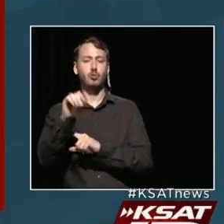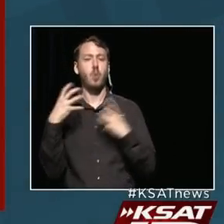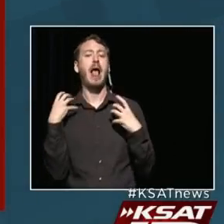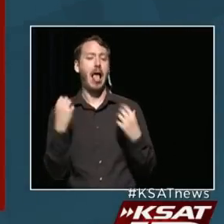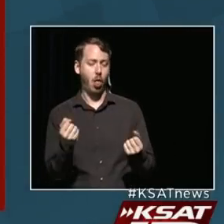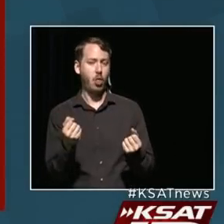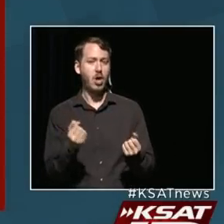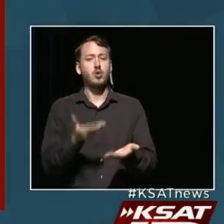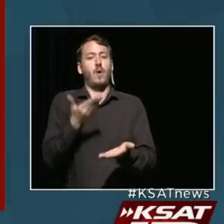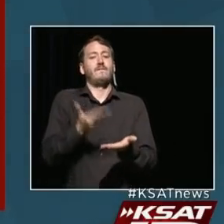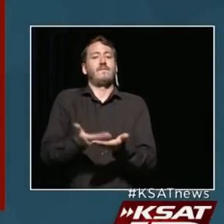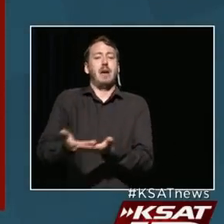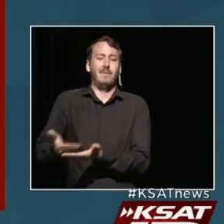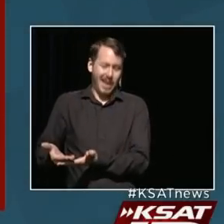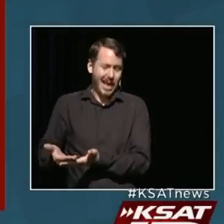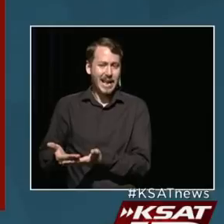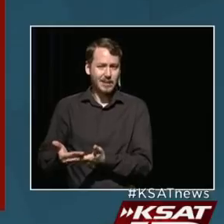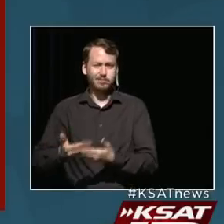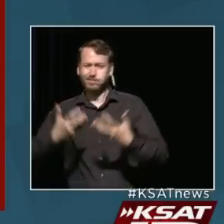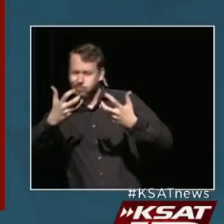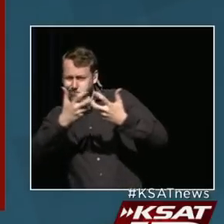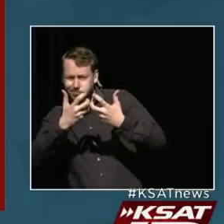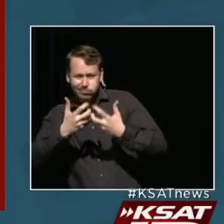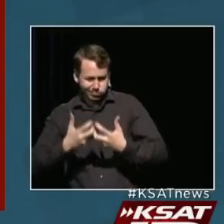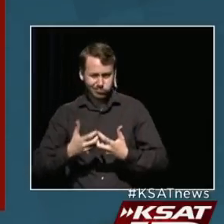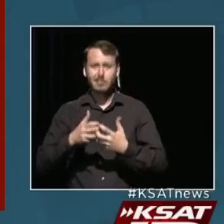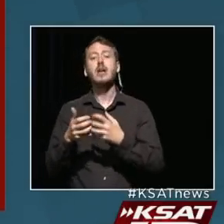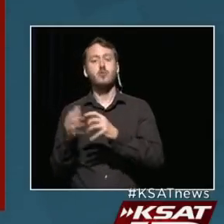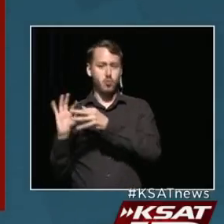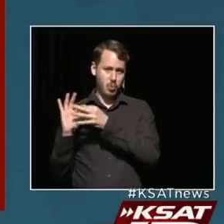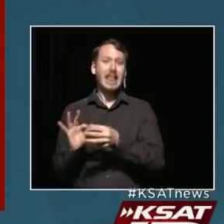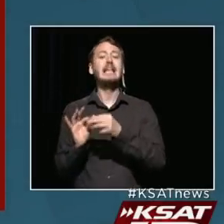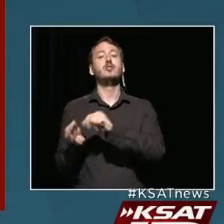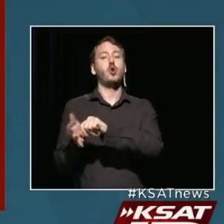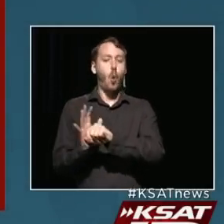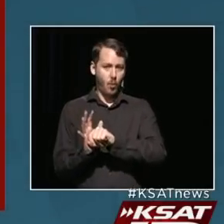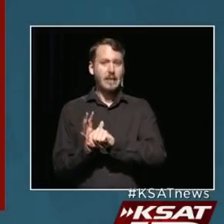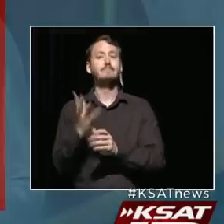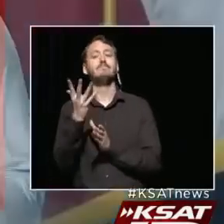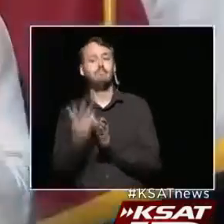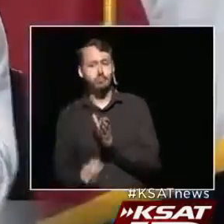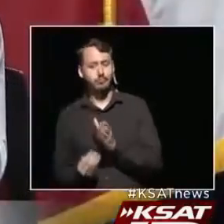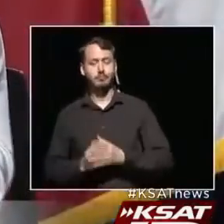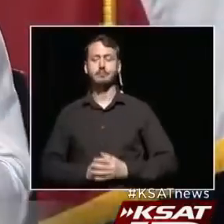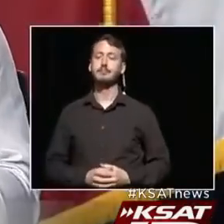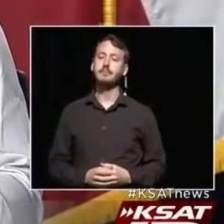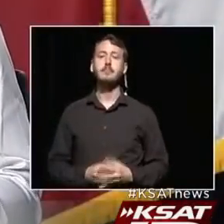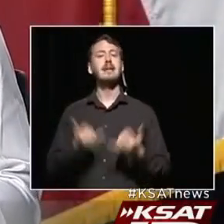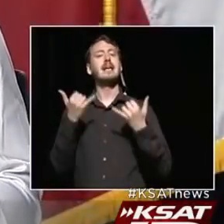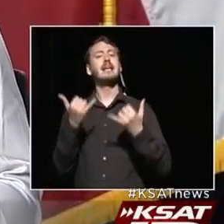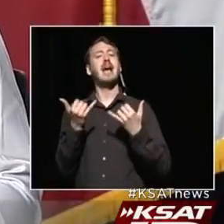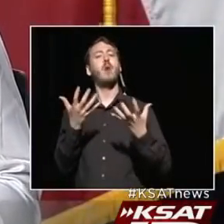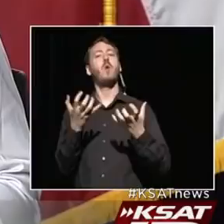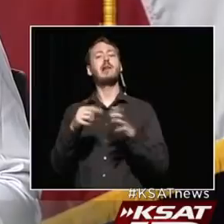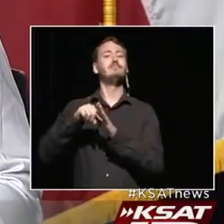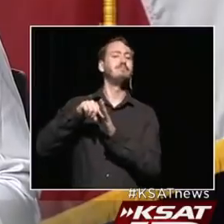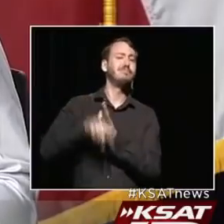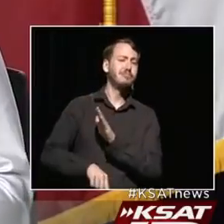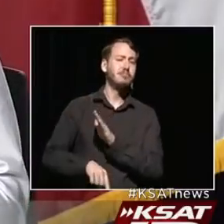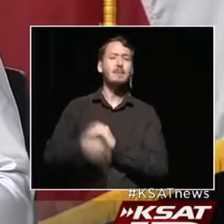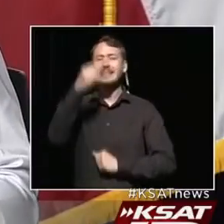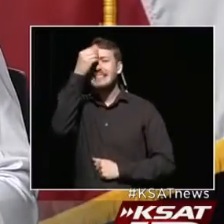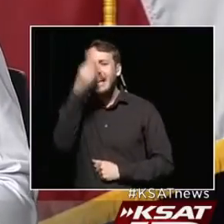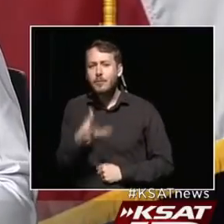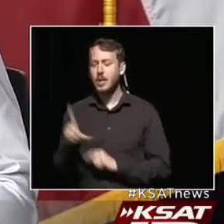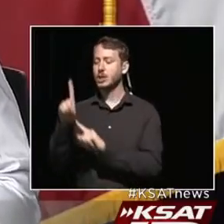the death. And again, Metro Health verified those deaths are COVID-19 related. Now, I'd like to go into some of the demographic